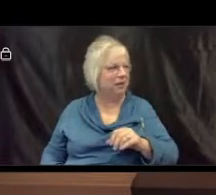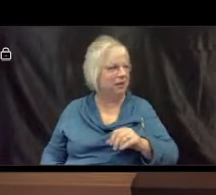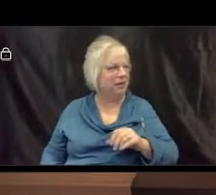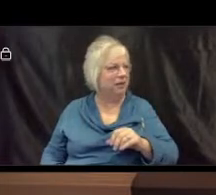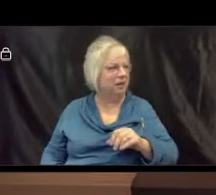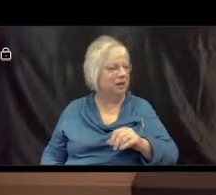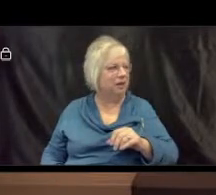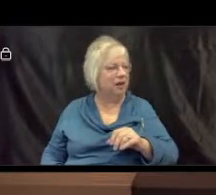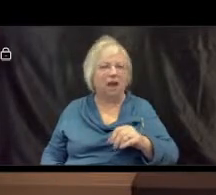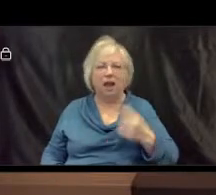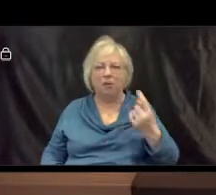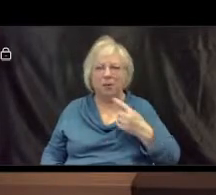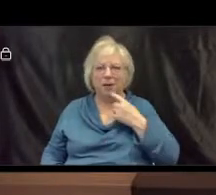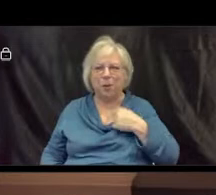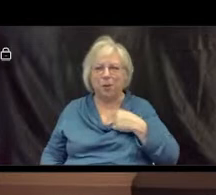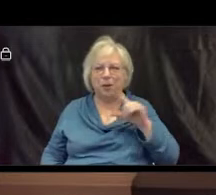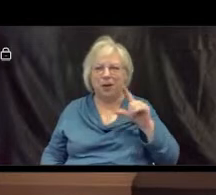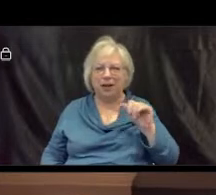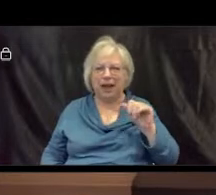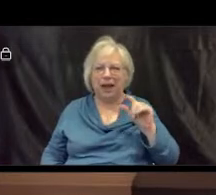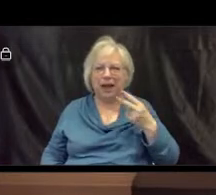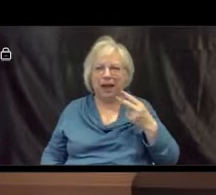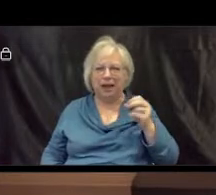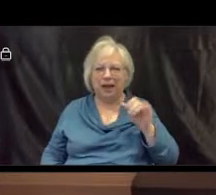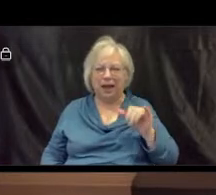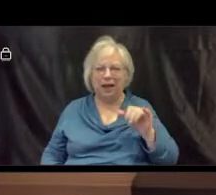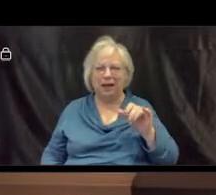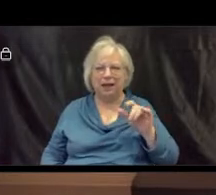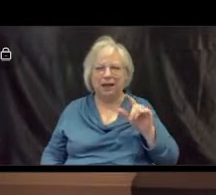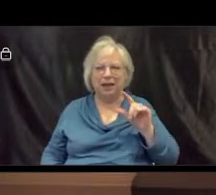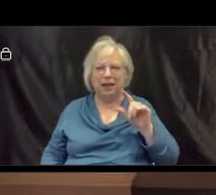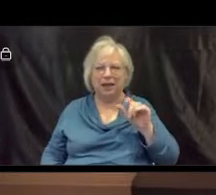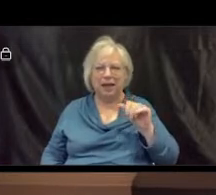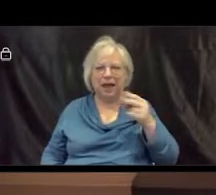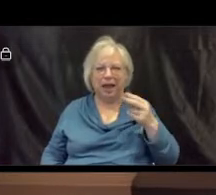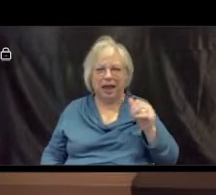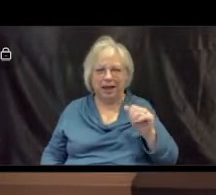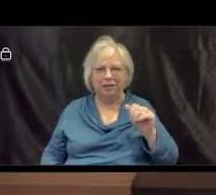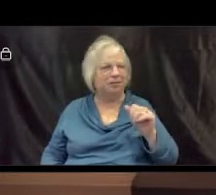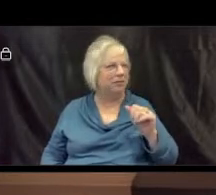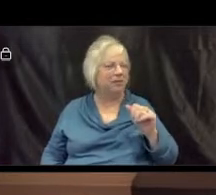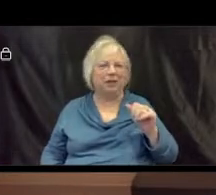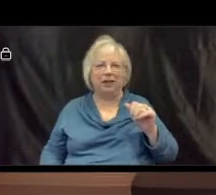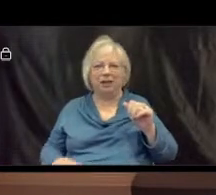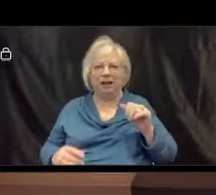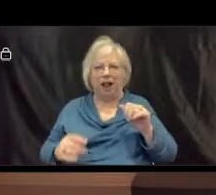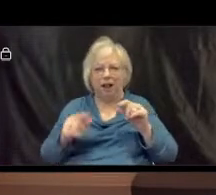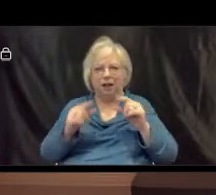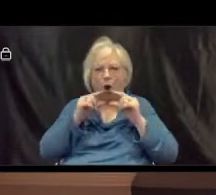I was always told it was Leahy, long A's, whatever that means.